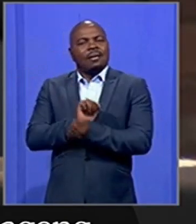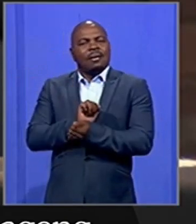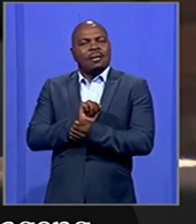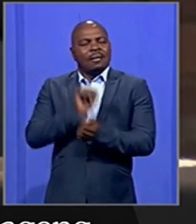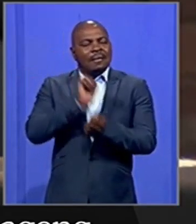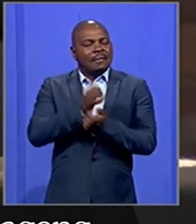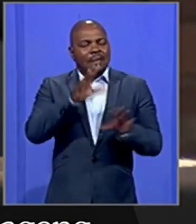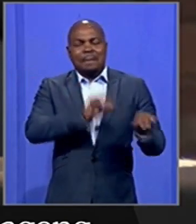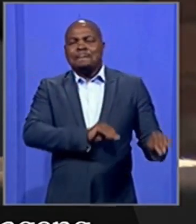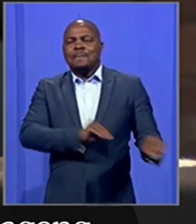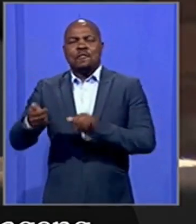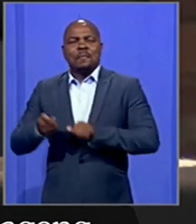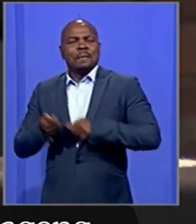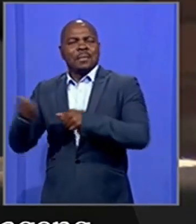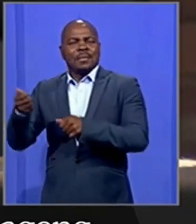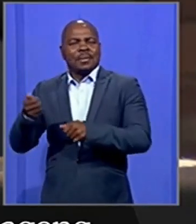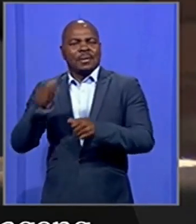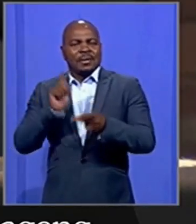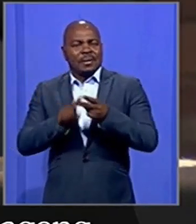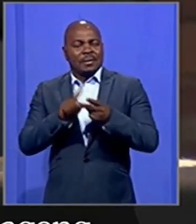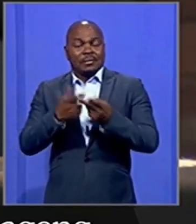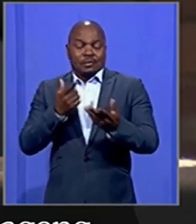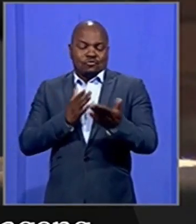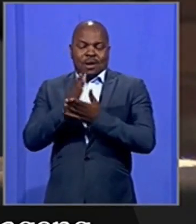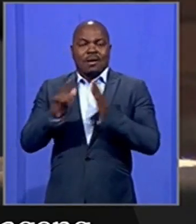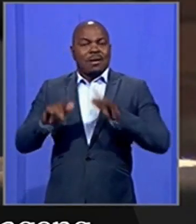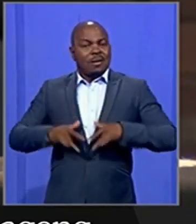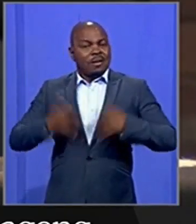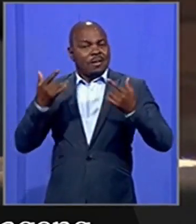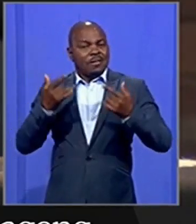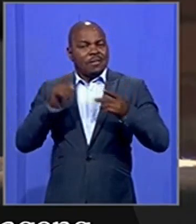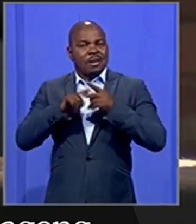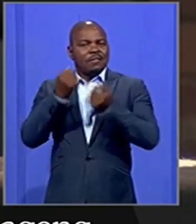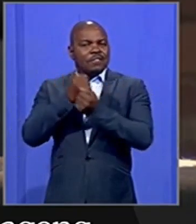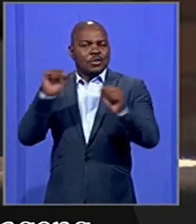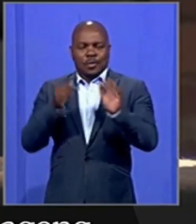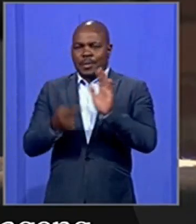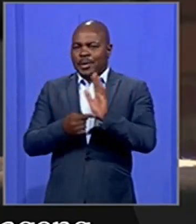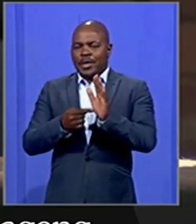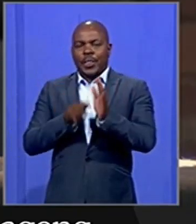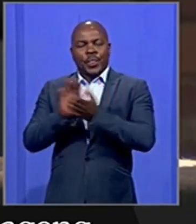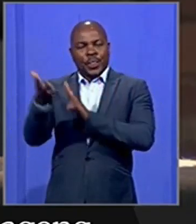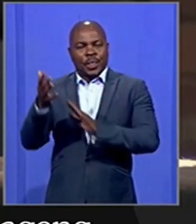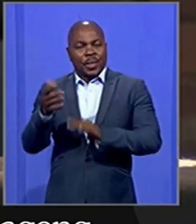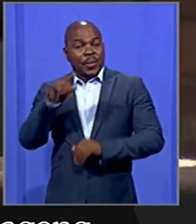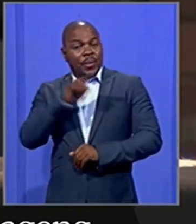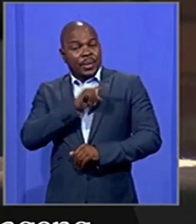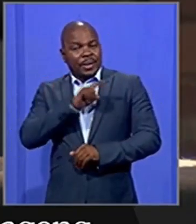deportation in contravention of the rights to life and personal liberty. All